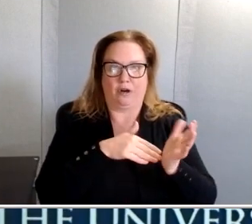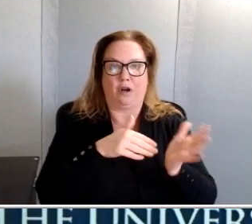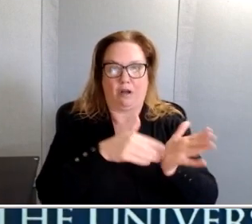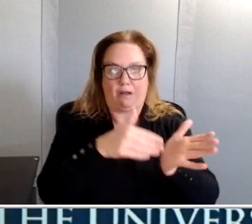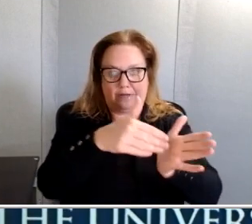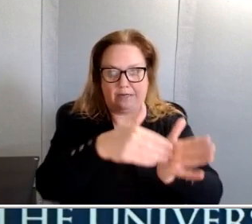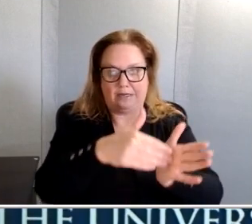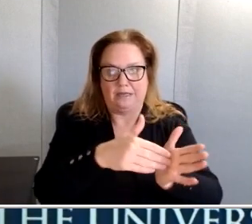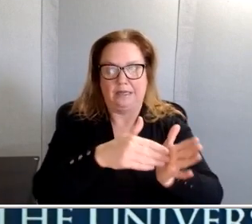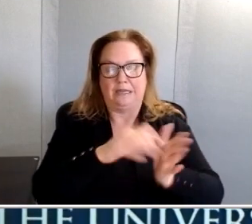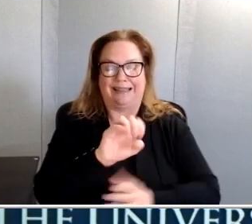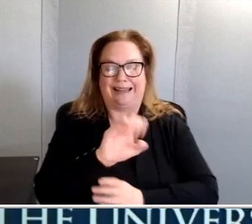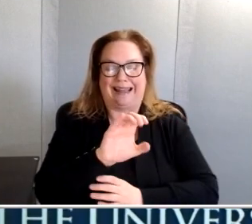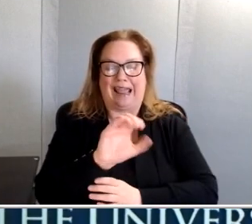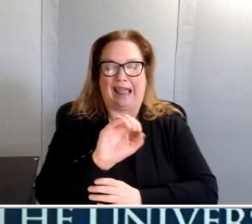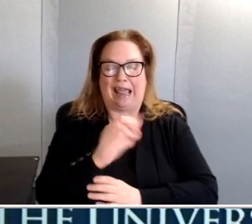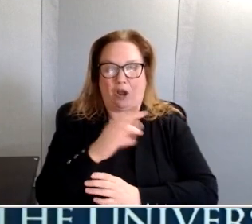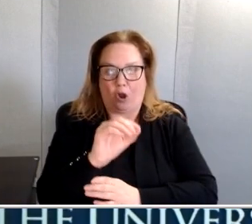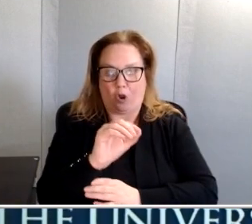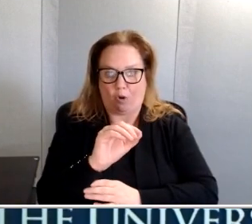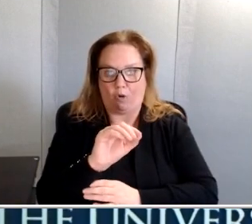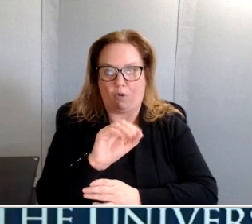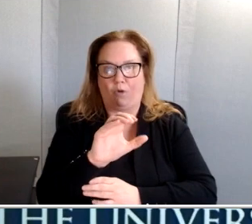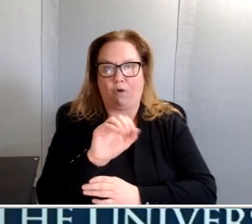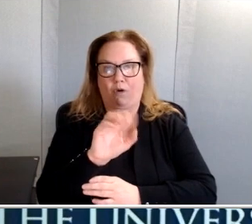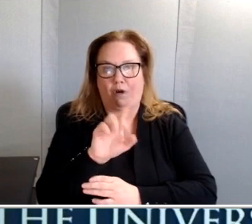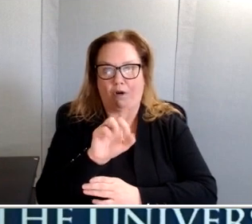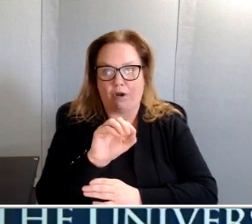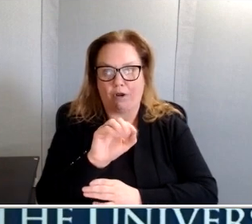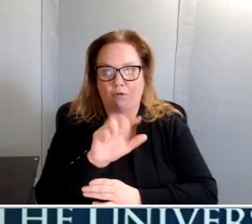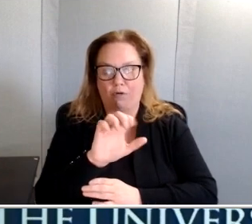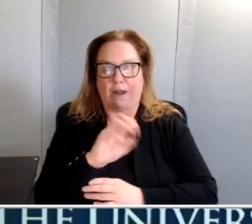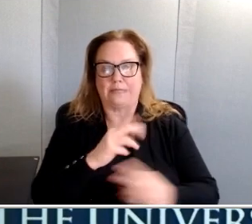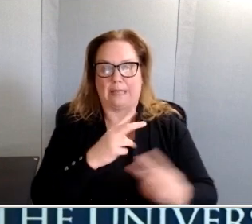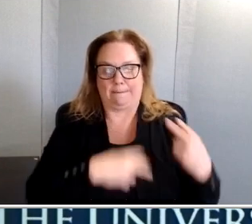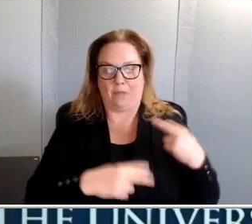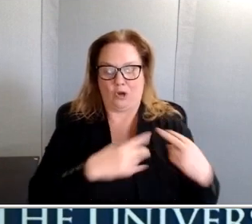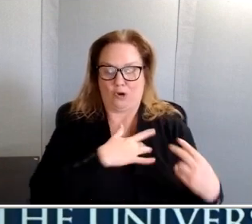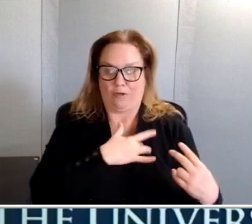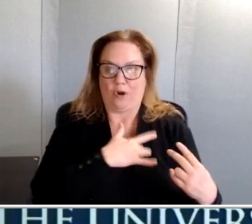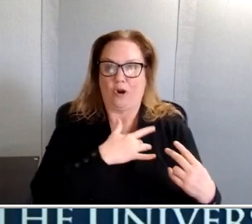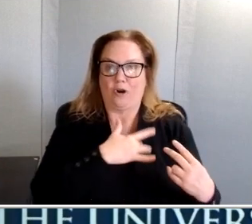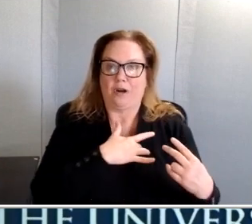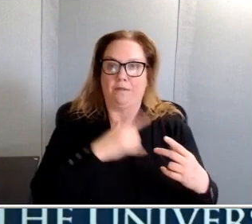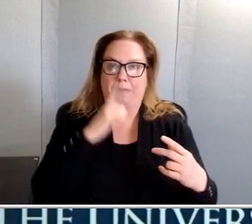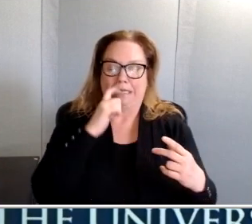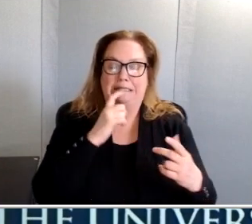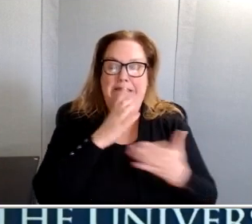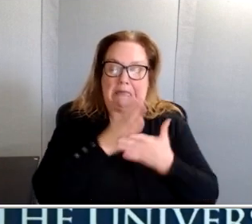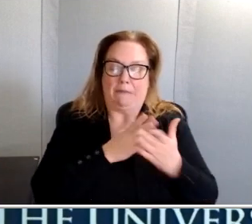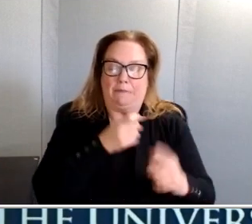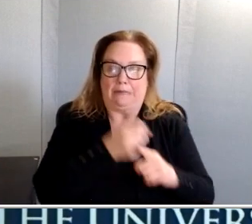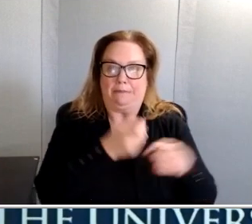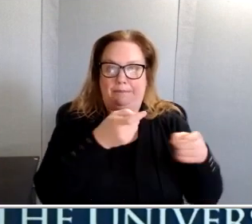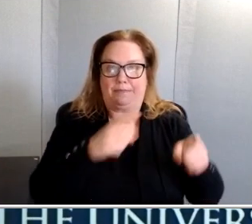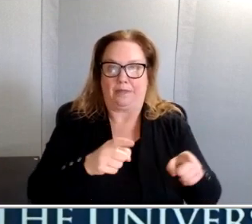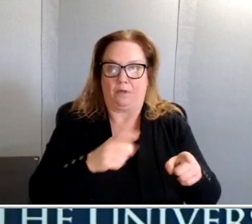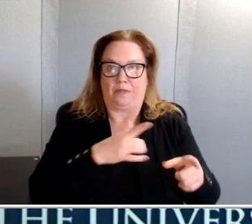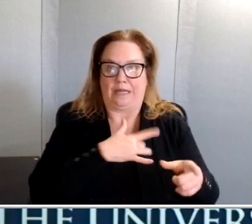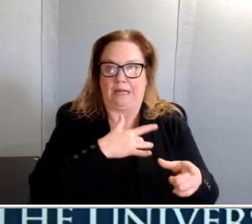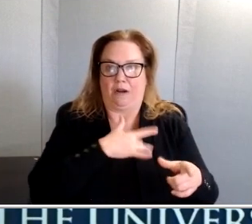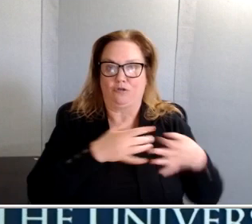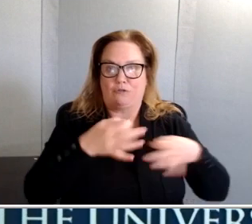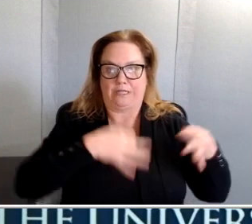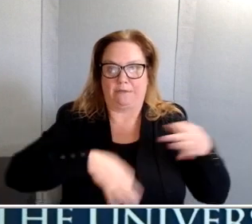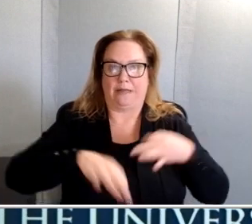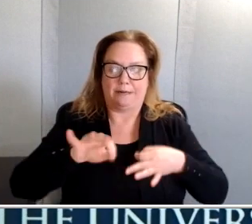serial echocardiograms, get monitors on their heart, because some do progress to a point, like Mr. Pitts, where they might end up needing a heart transplantation.